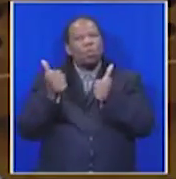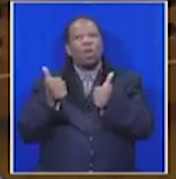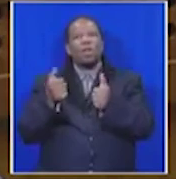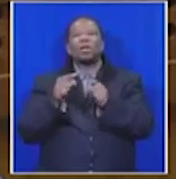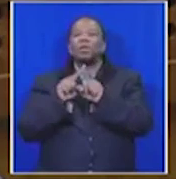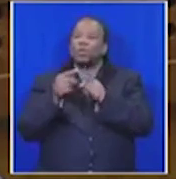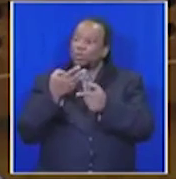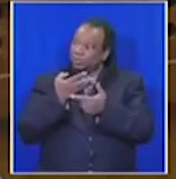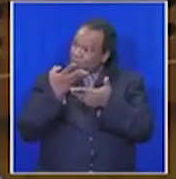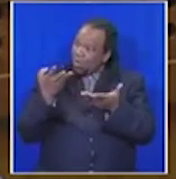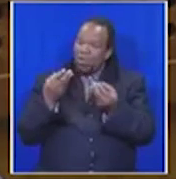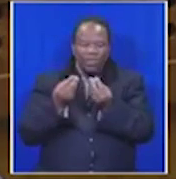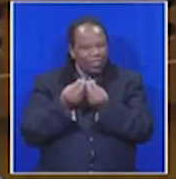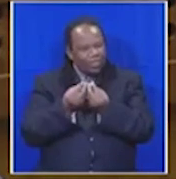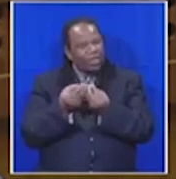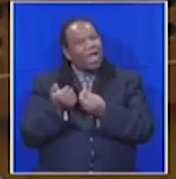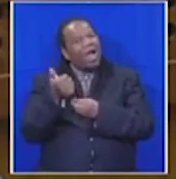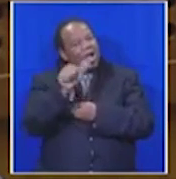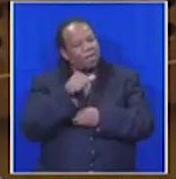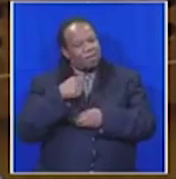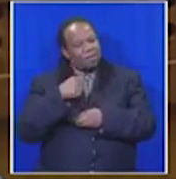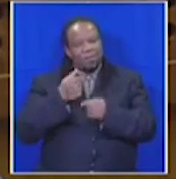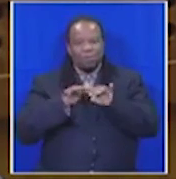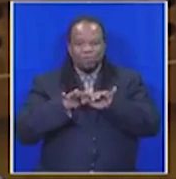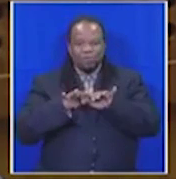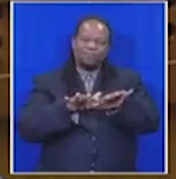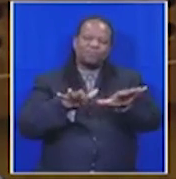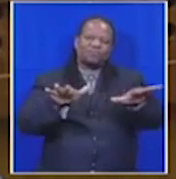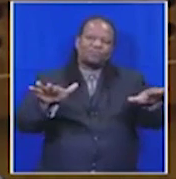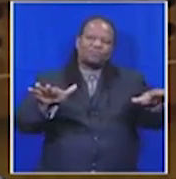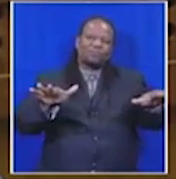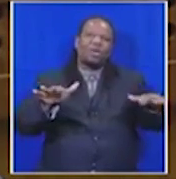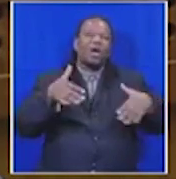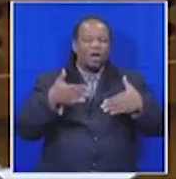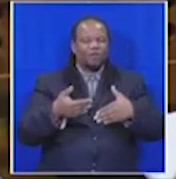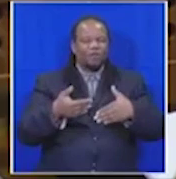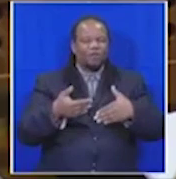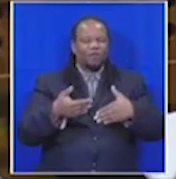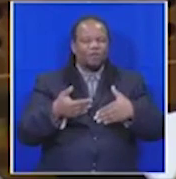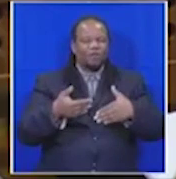of governance out to the many more municipalities we control post-2016. Thank you.